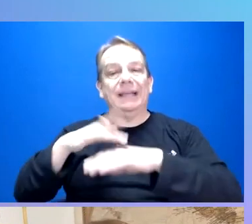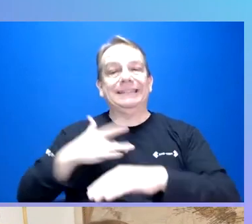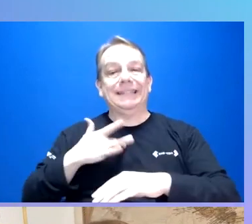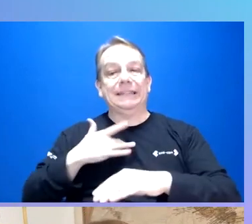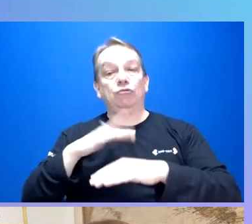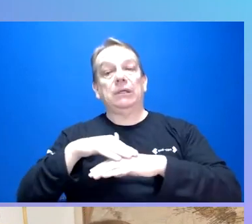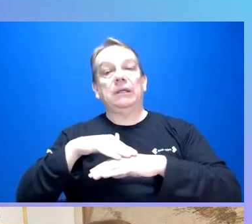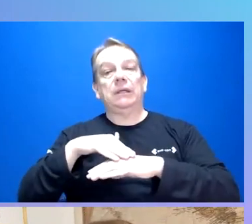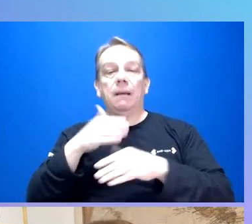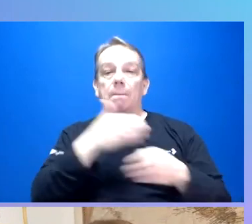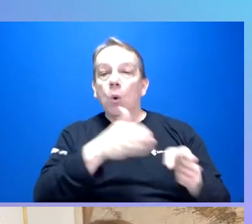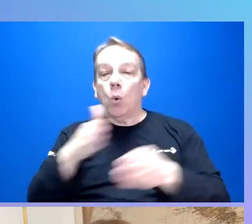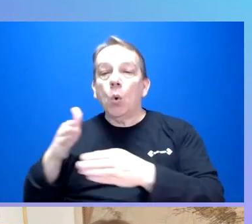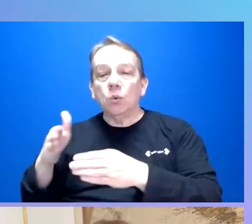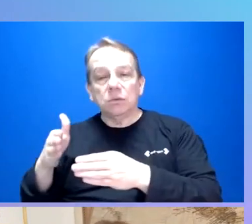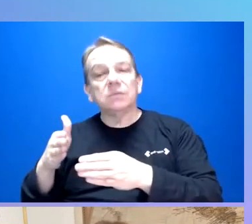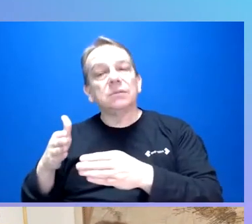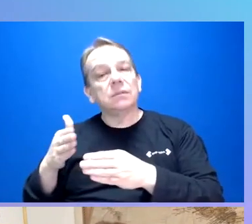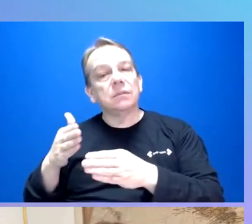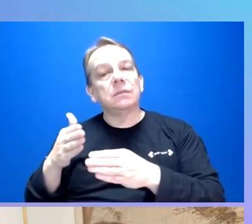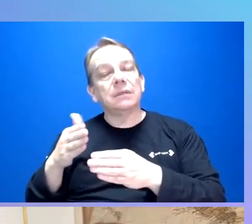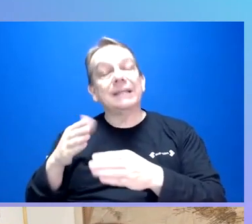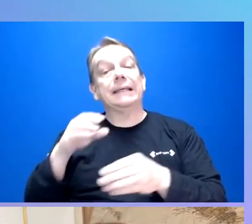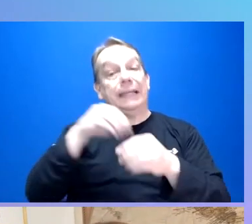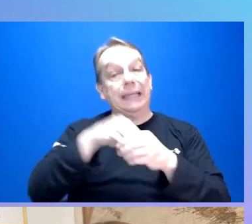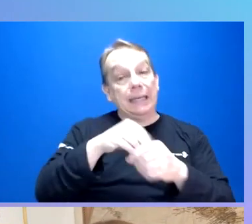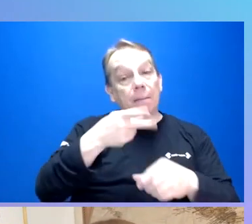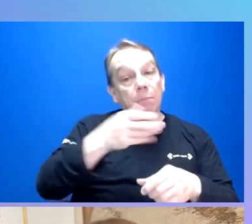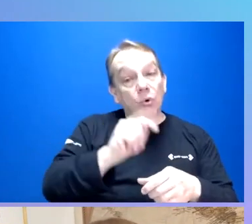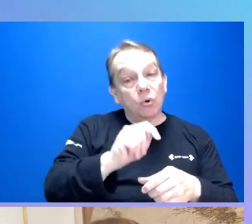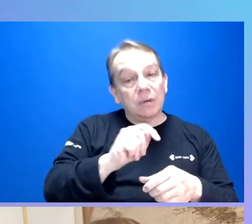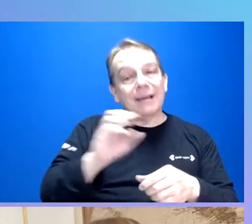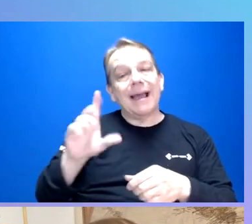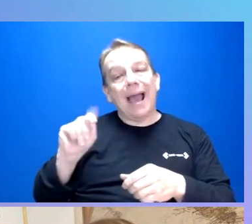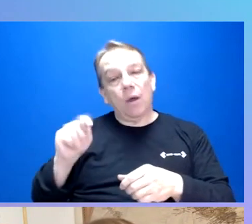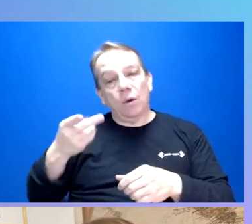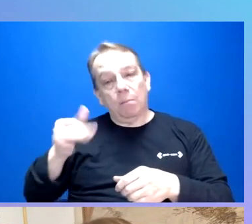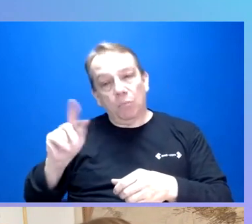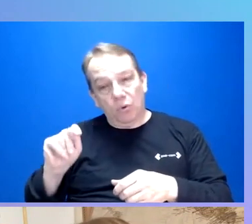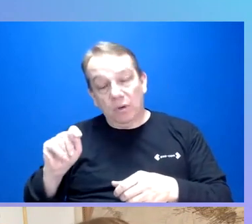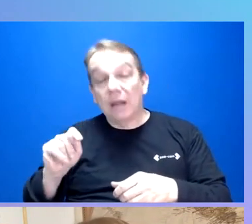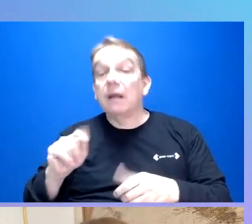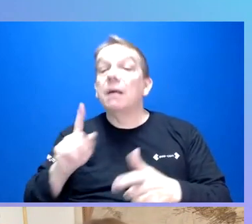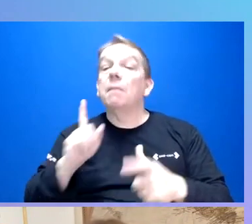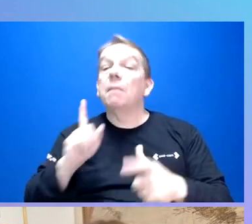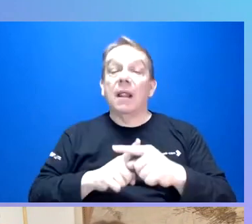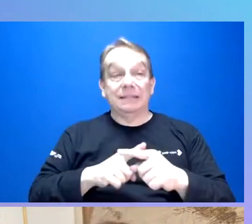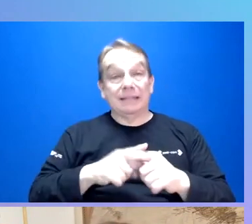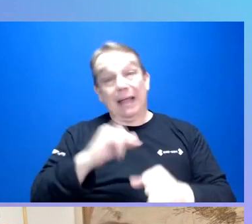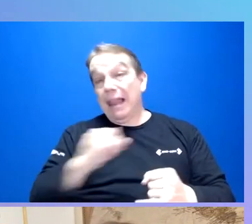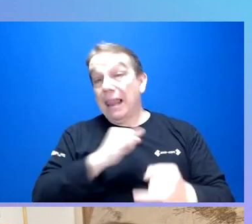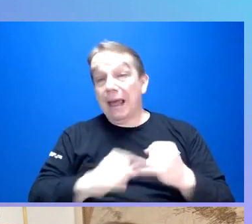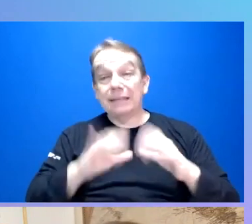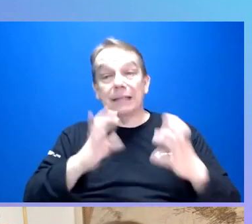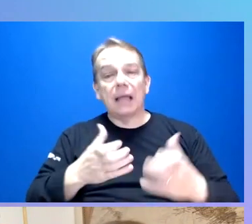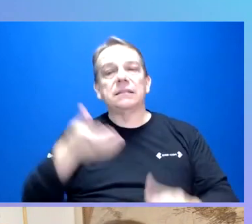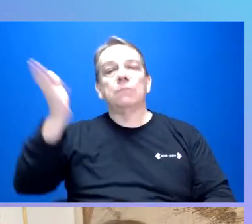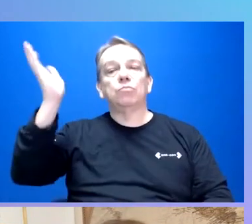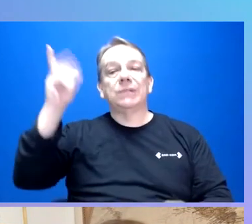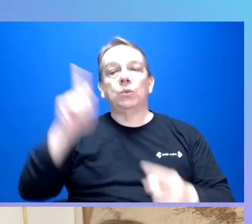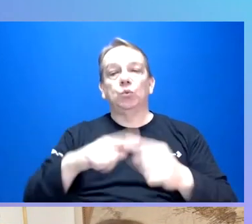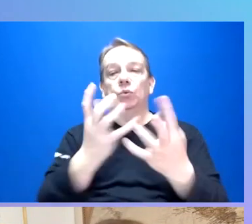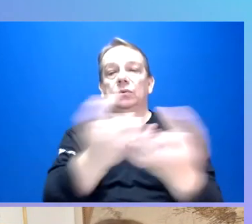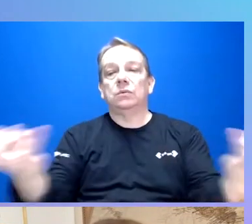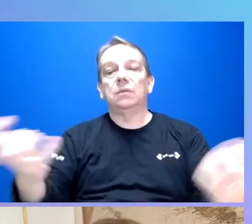in both its input and output. They present to a panel of reviewers for the final class. Our reviewers come in from the